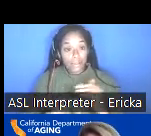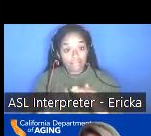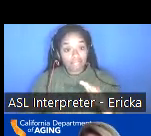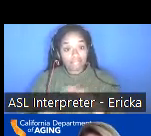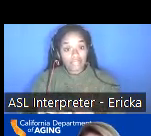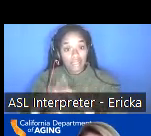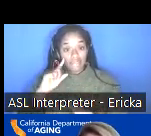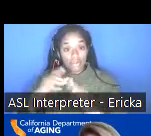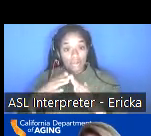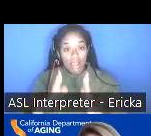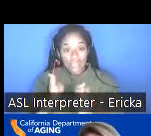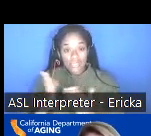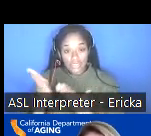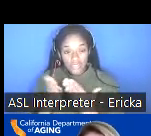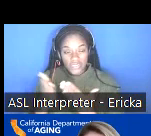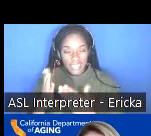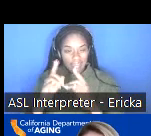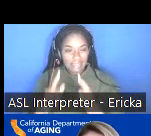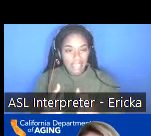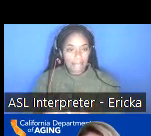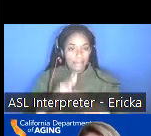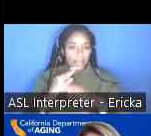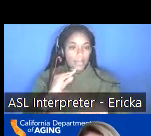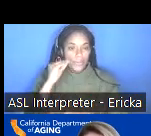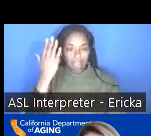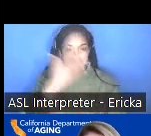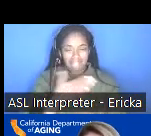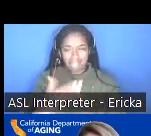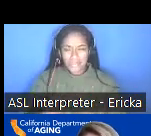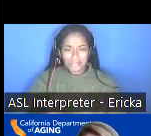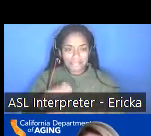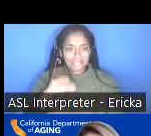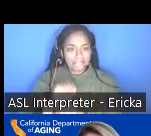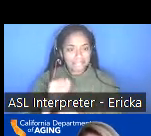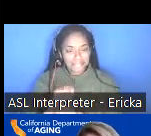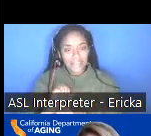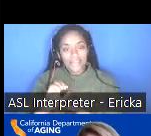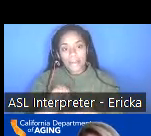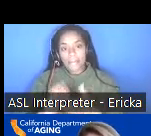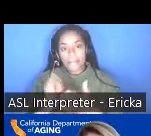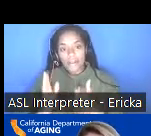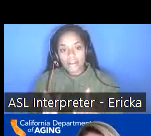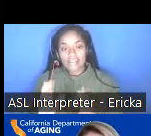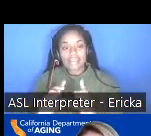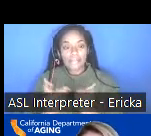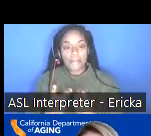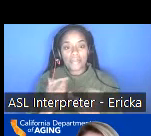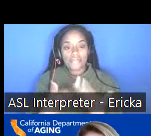and services while preventing homelessness. We're so proud of the work of our partners at the Department of Social